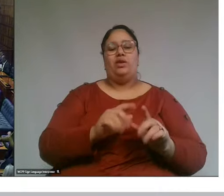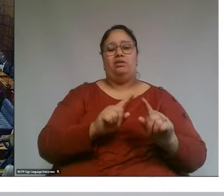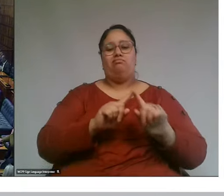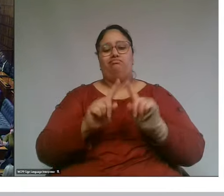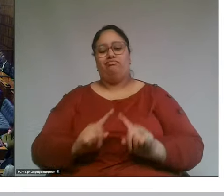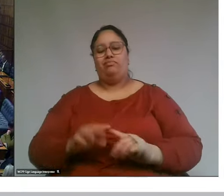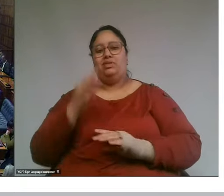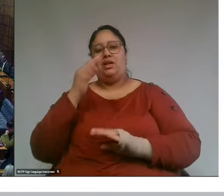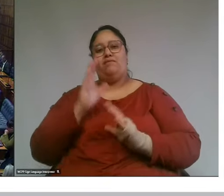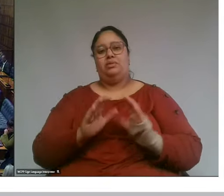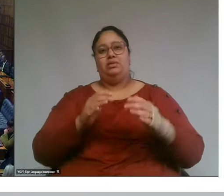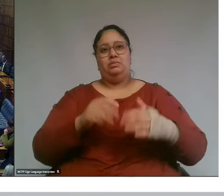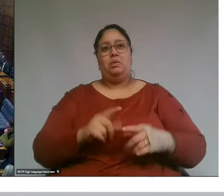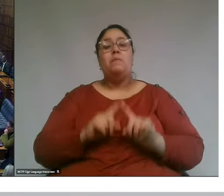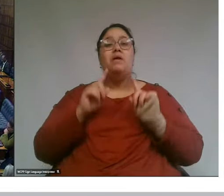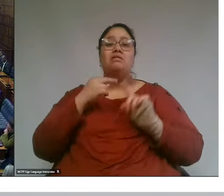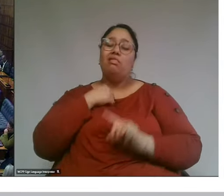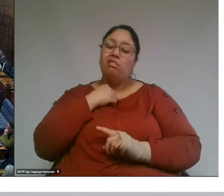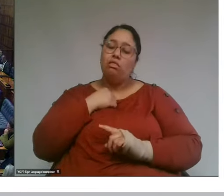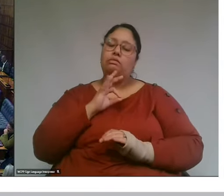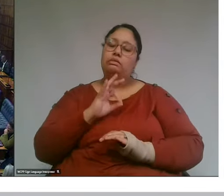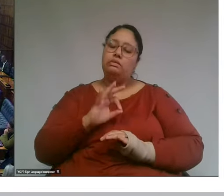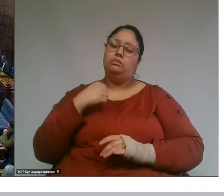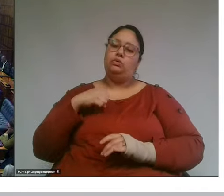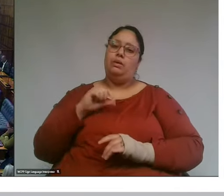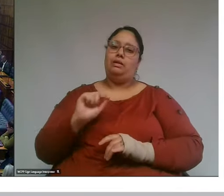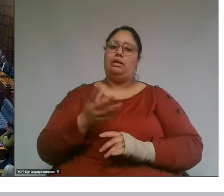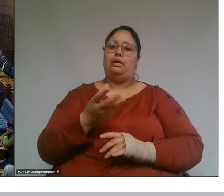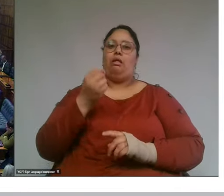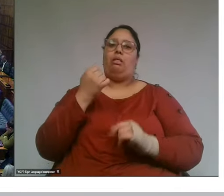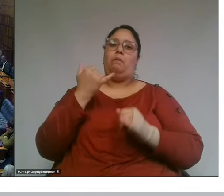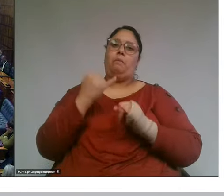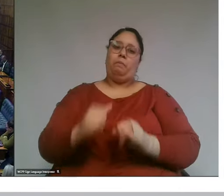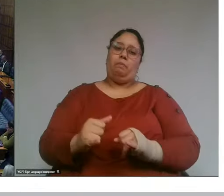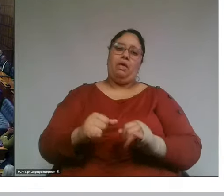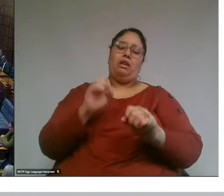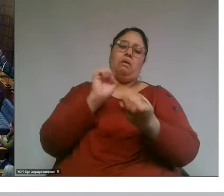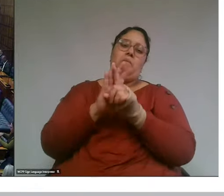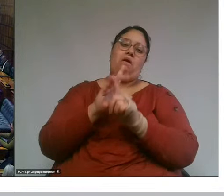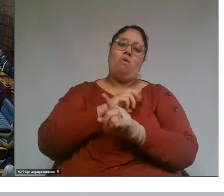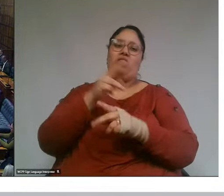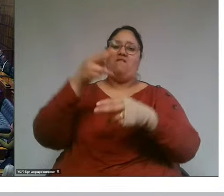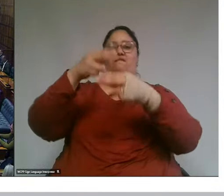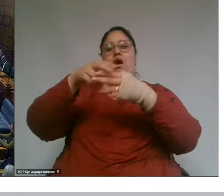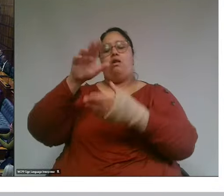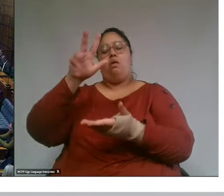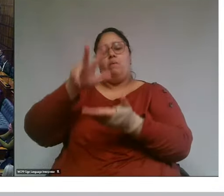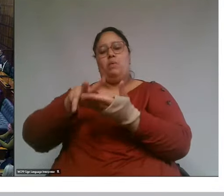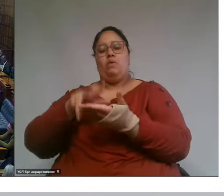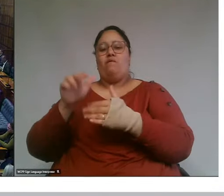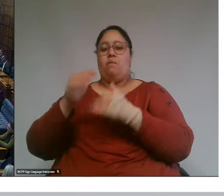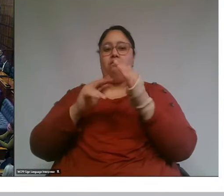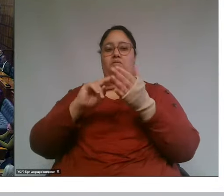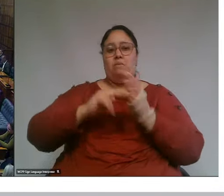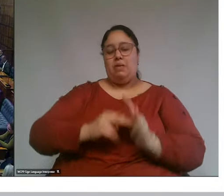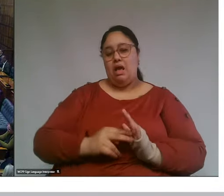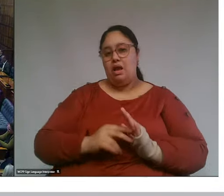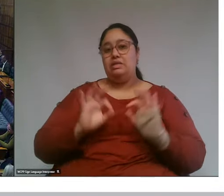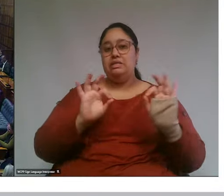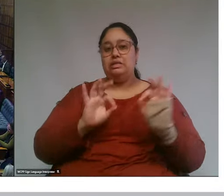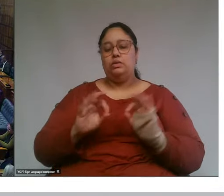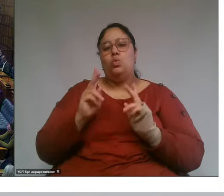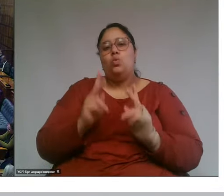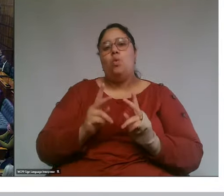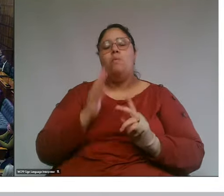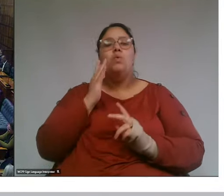government unfortunately the municipalities get the badra because they give the final approval for building plans which is usually